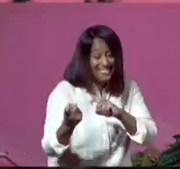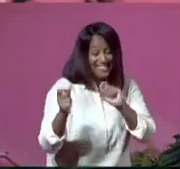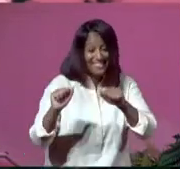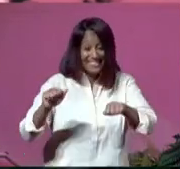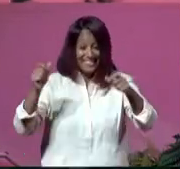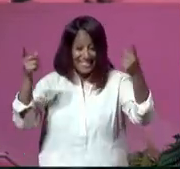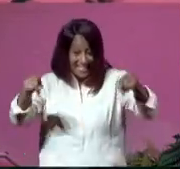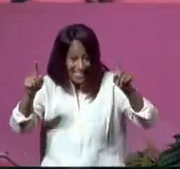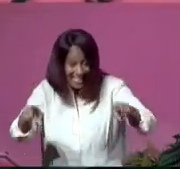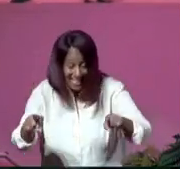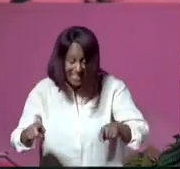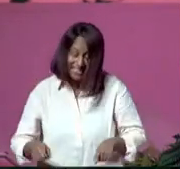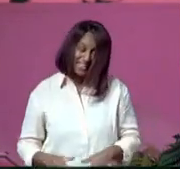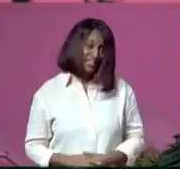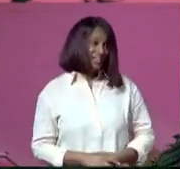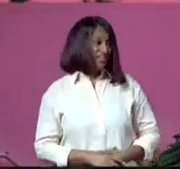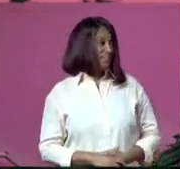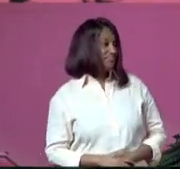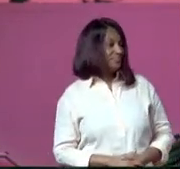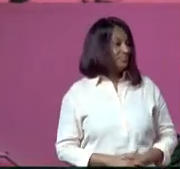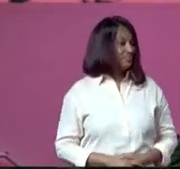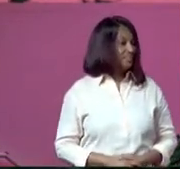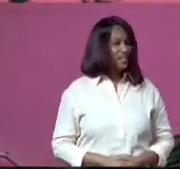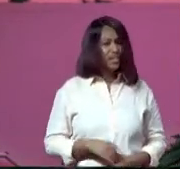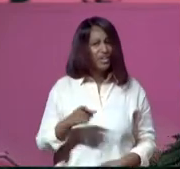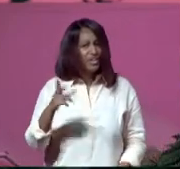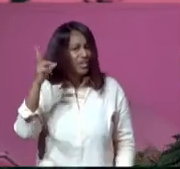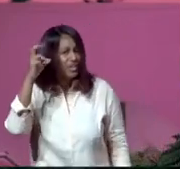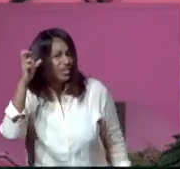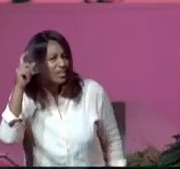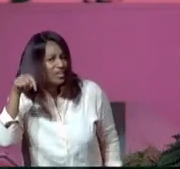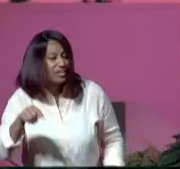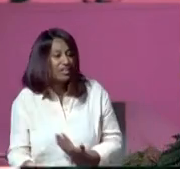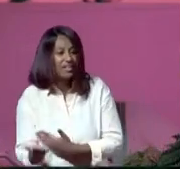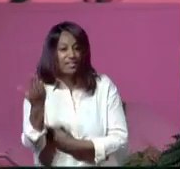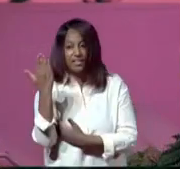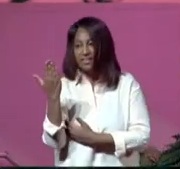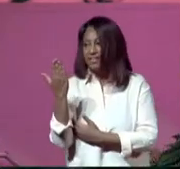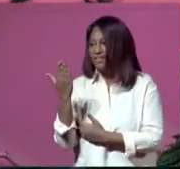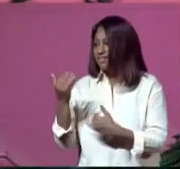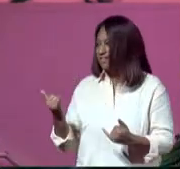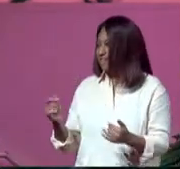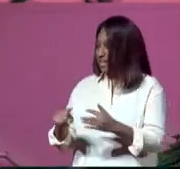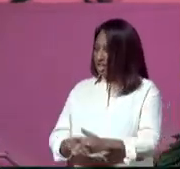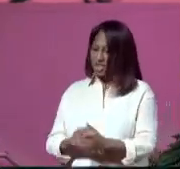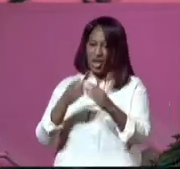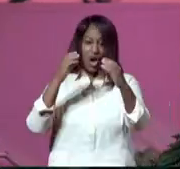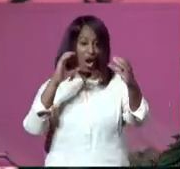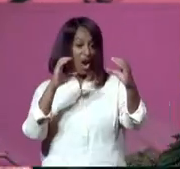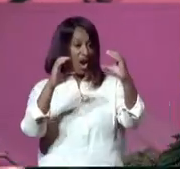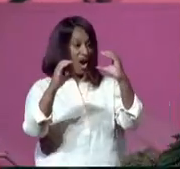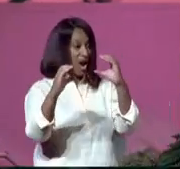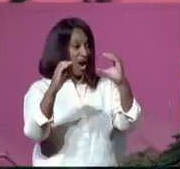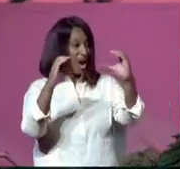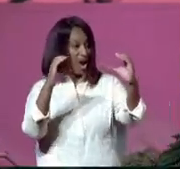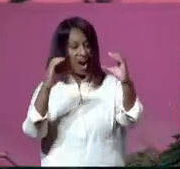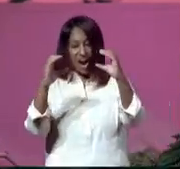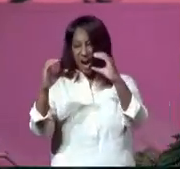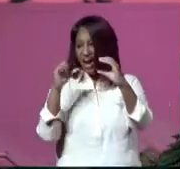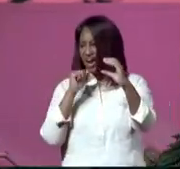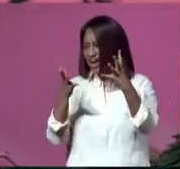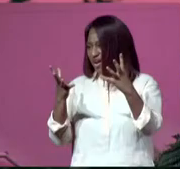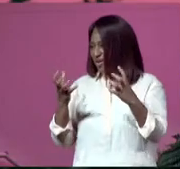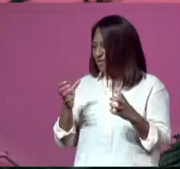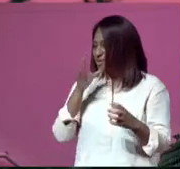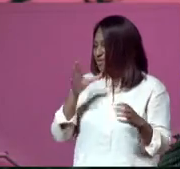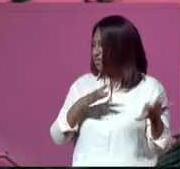happens. Are y'all listening to me this morning? So they start this dialogue because he doesn't want her to walk